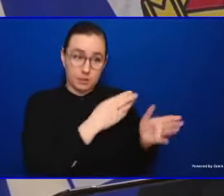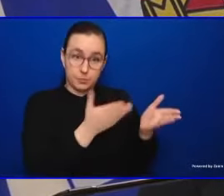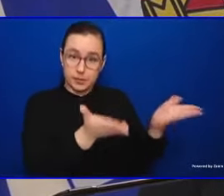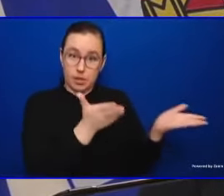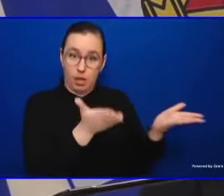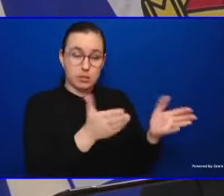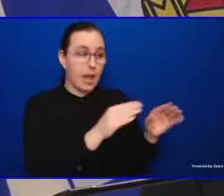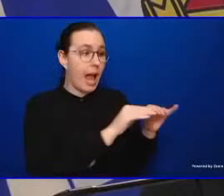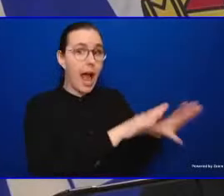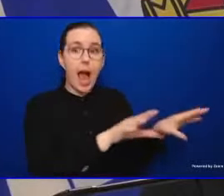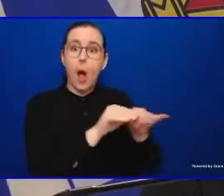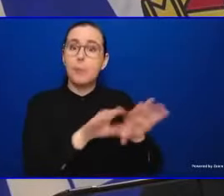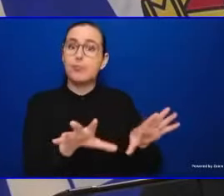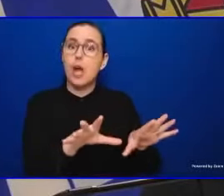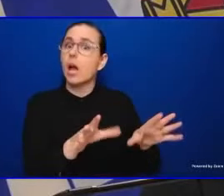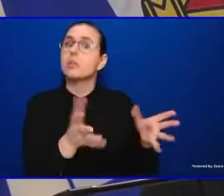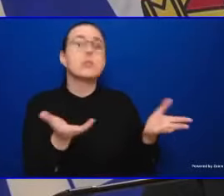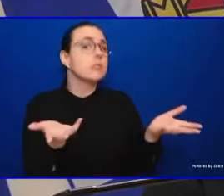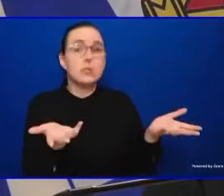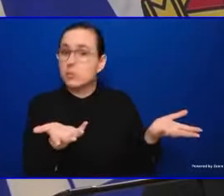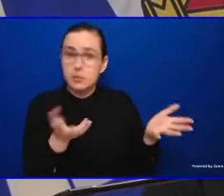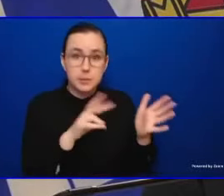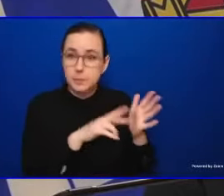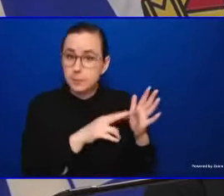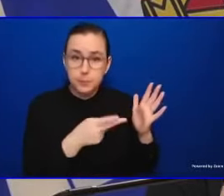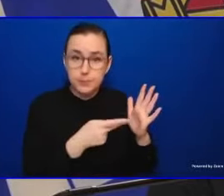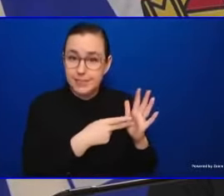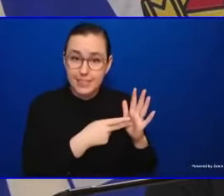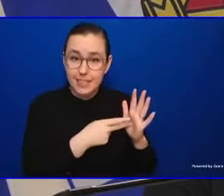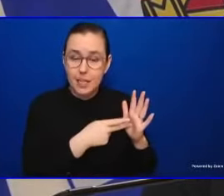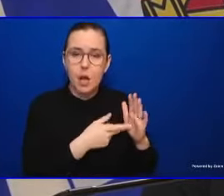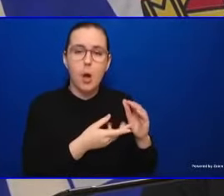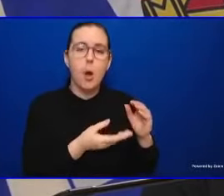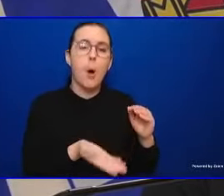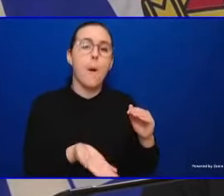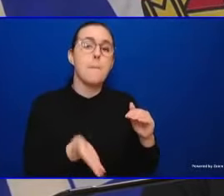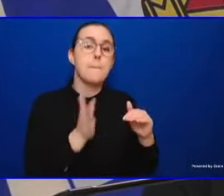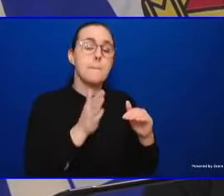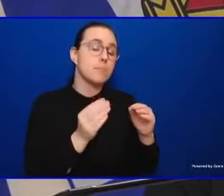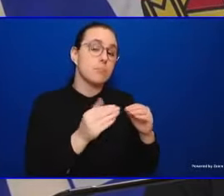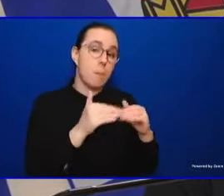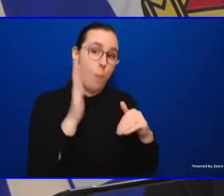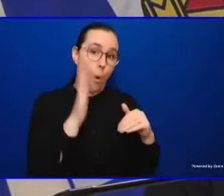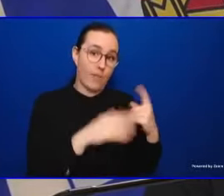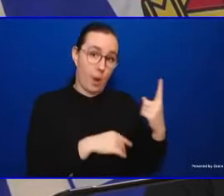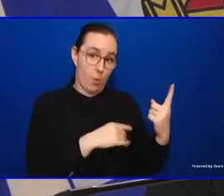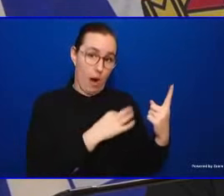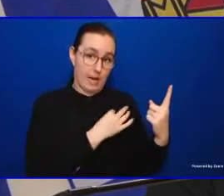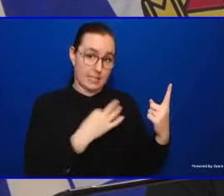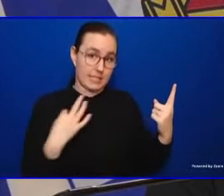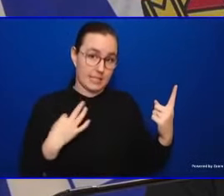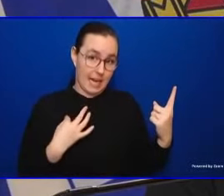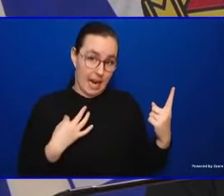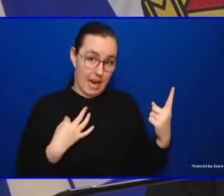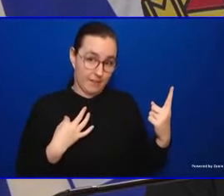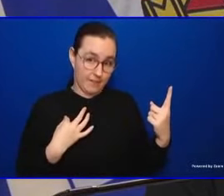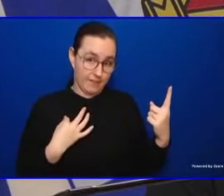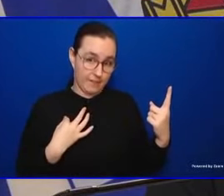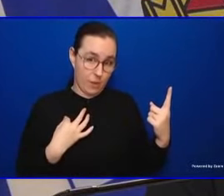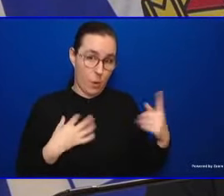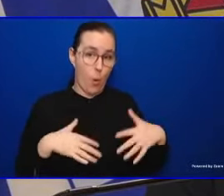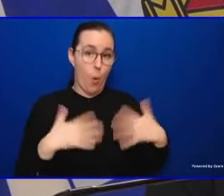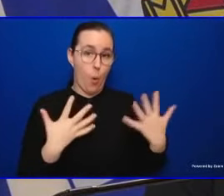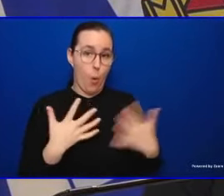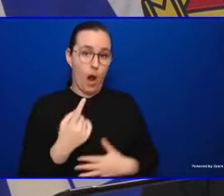more than one staff person, depending on the situation, or a single resident or patient who's tested positive